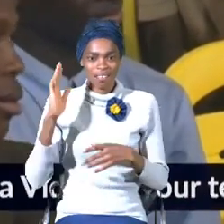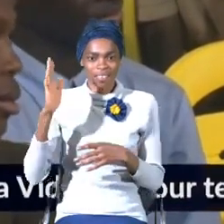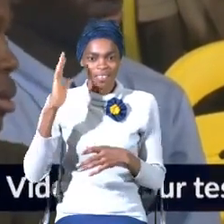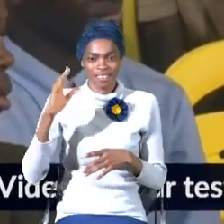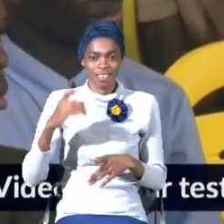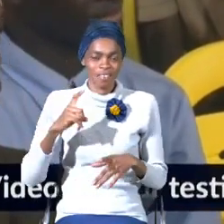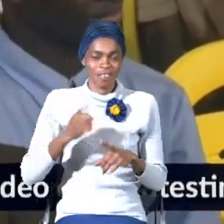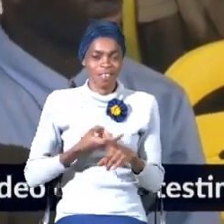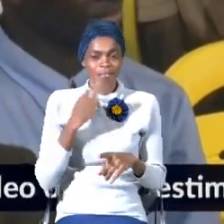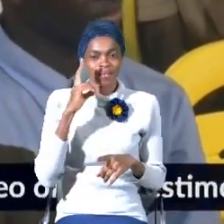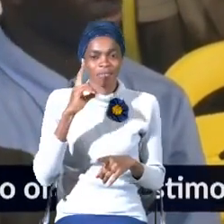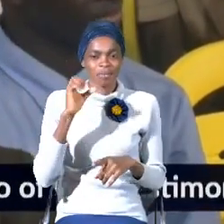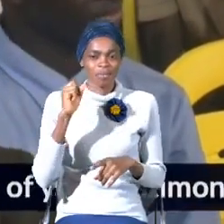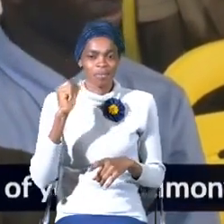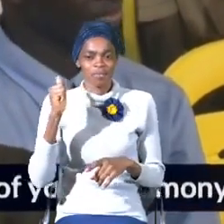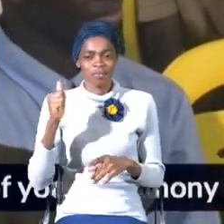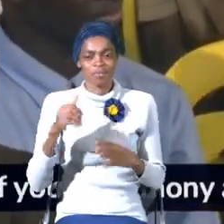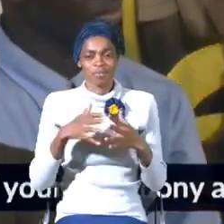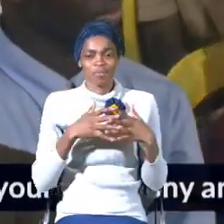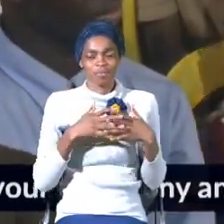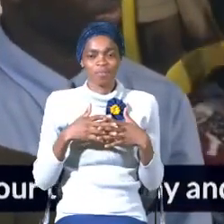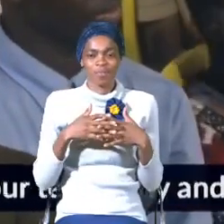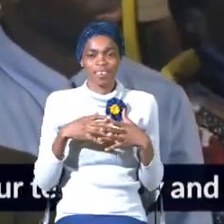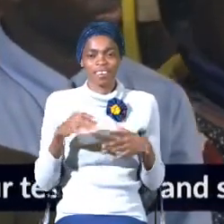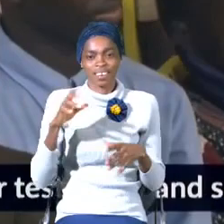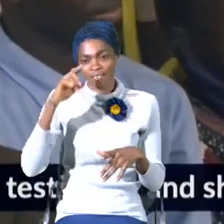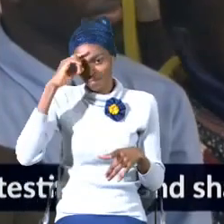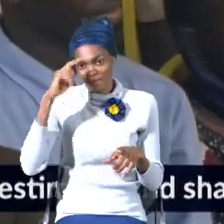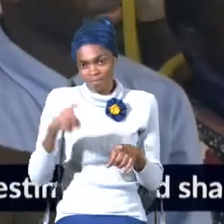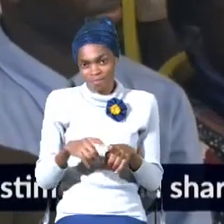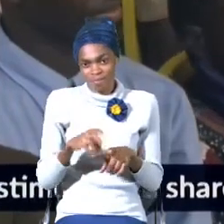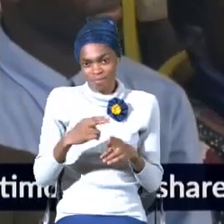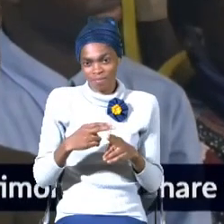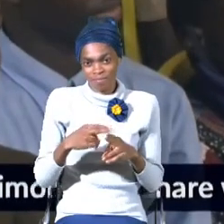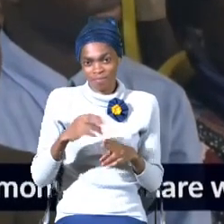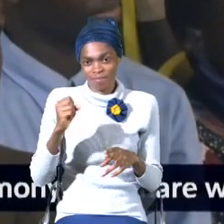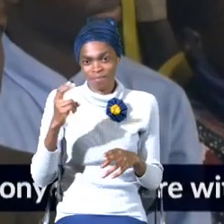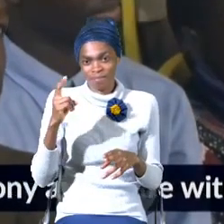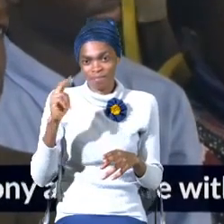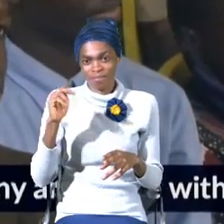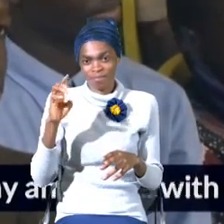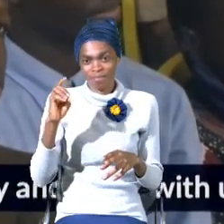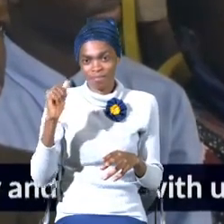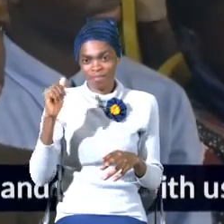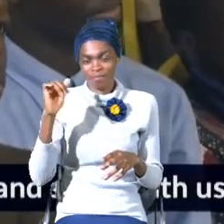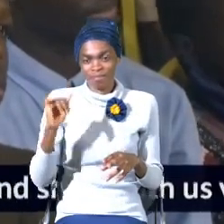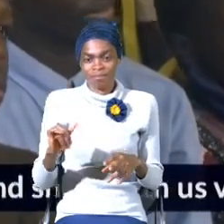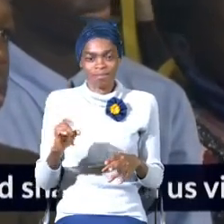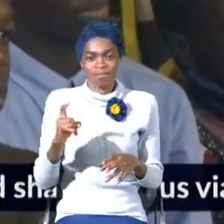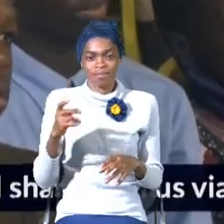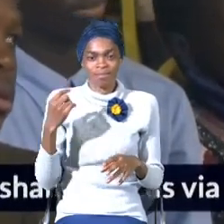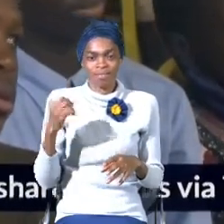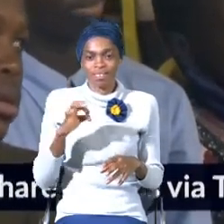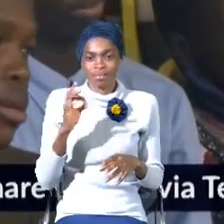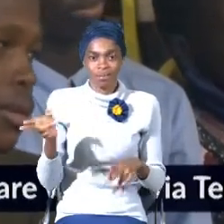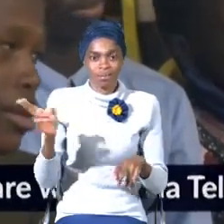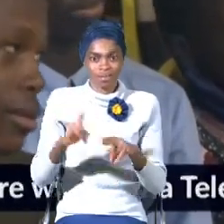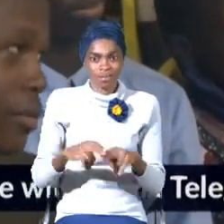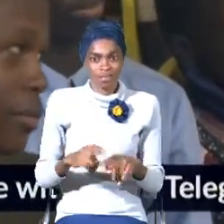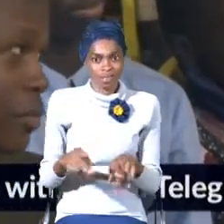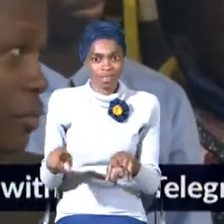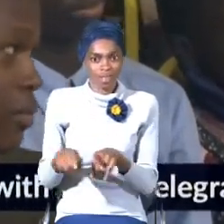of America from Brother Sunday Oyetola. Says, I was sitting like in the audience listening during the